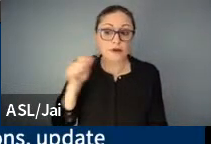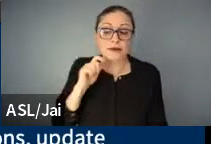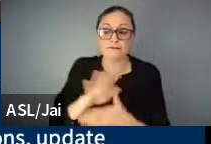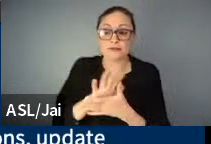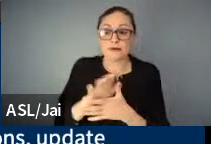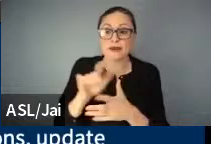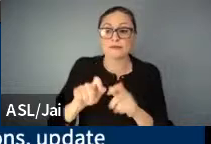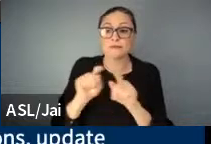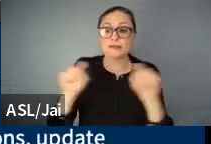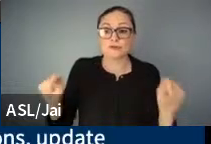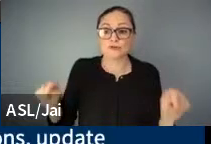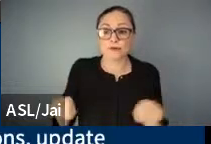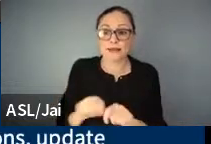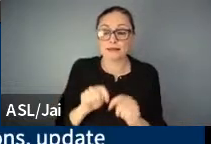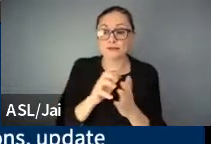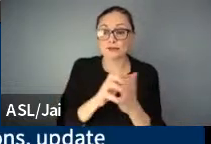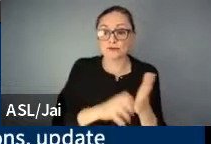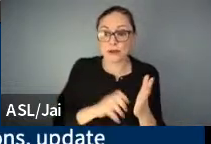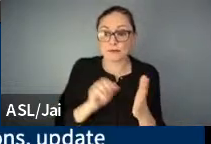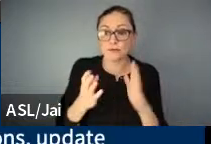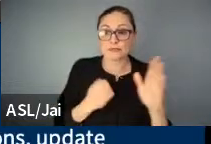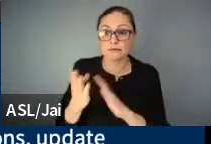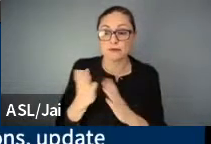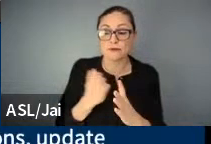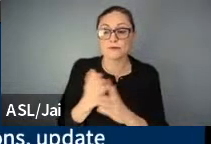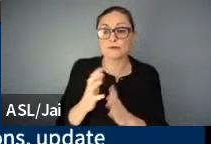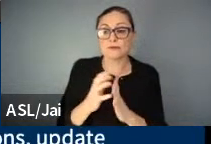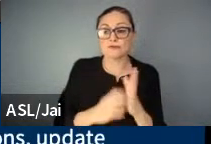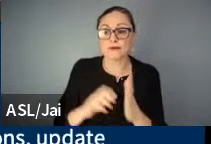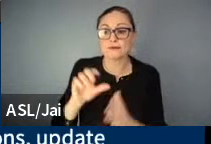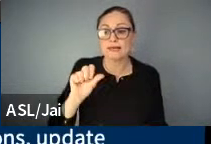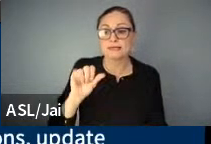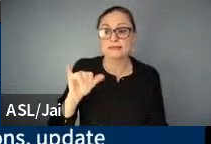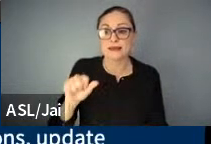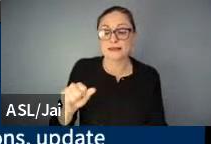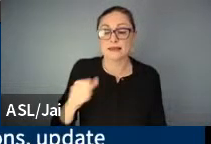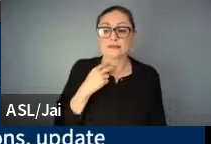or submitted via the Draft SEIS voicemail line.